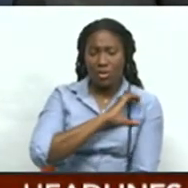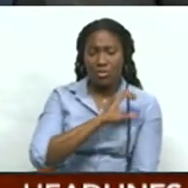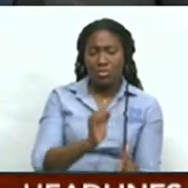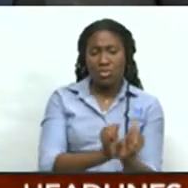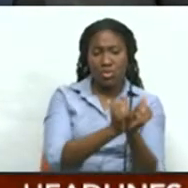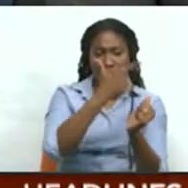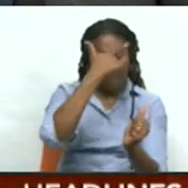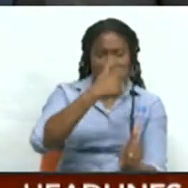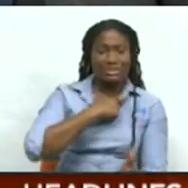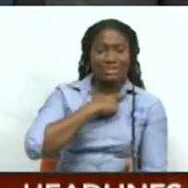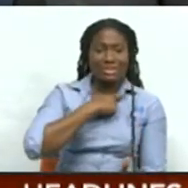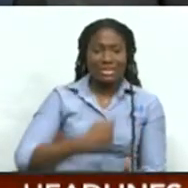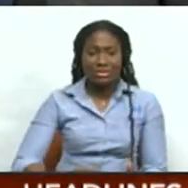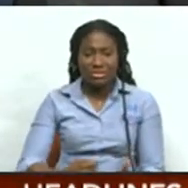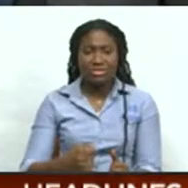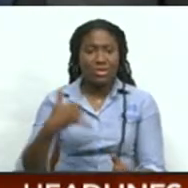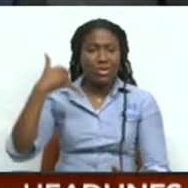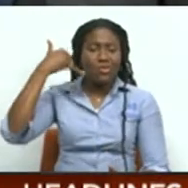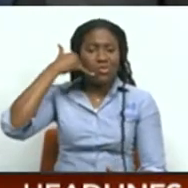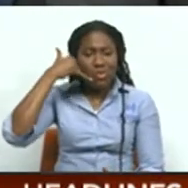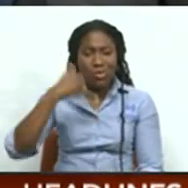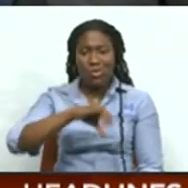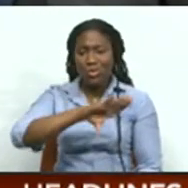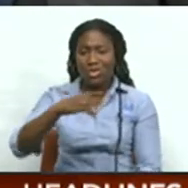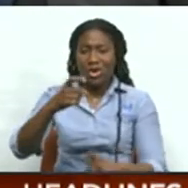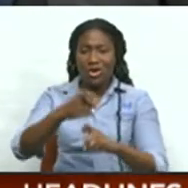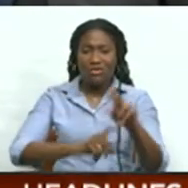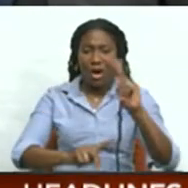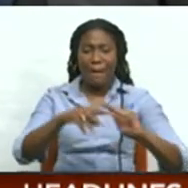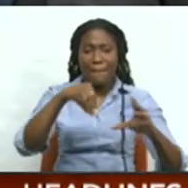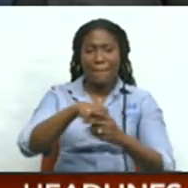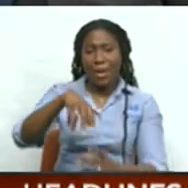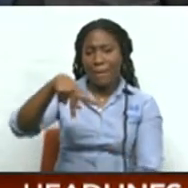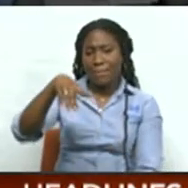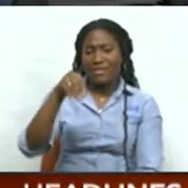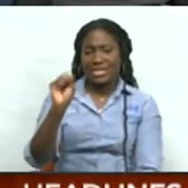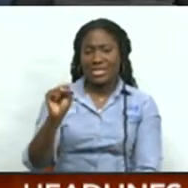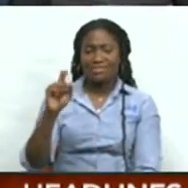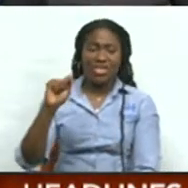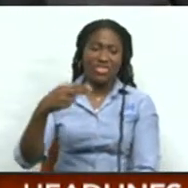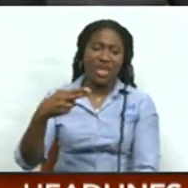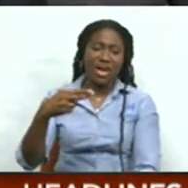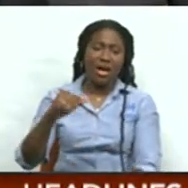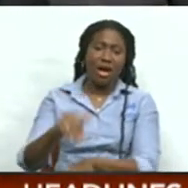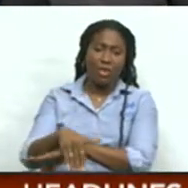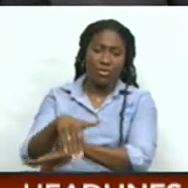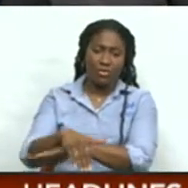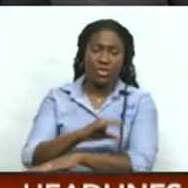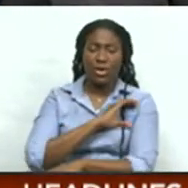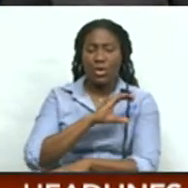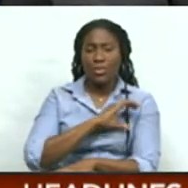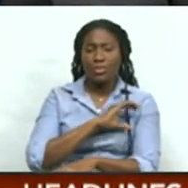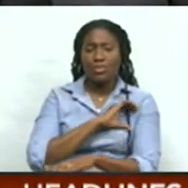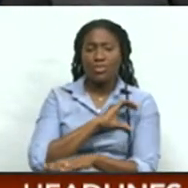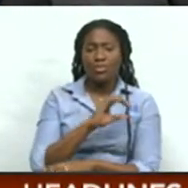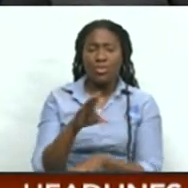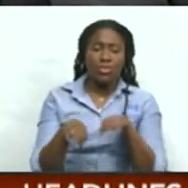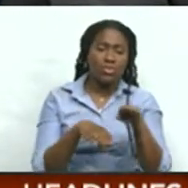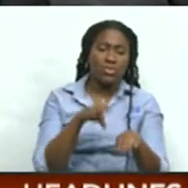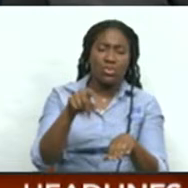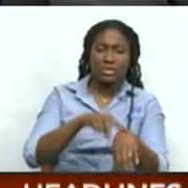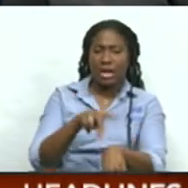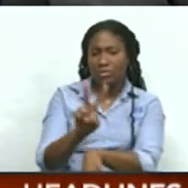and purses from passers-by in downtown Port of Spain on Thursday afternoon. Police officers were on patrol at around 2 p.m. when they were approached